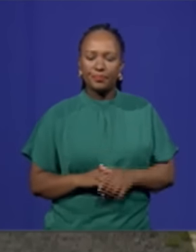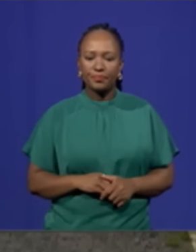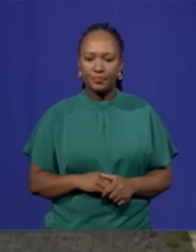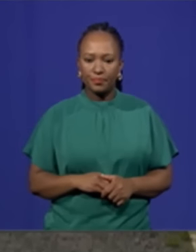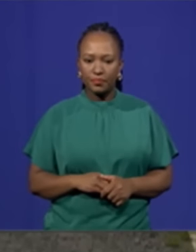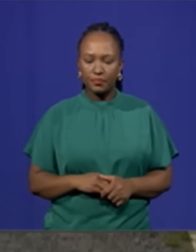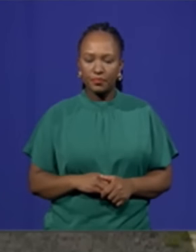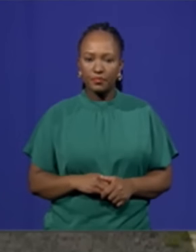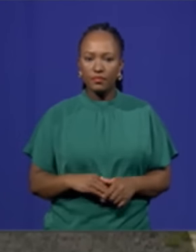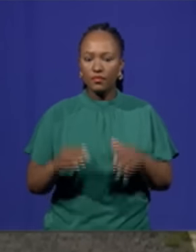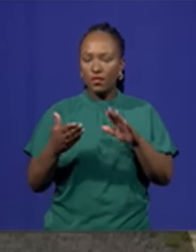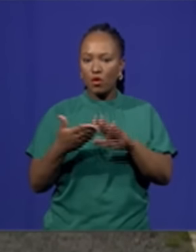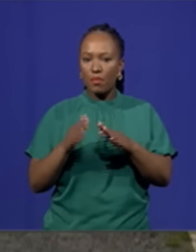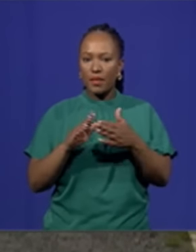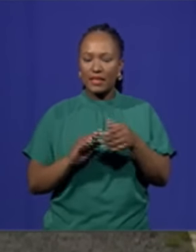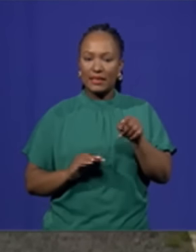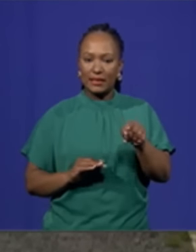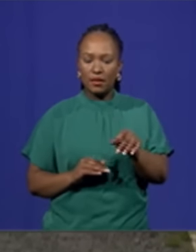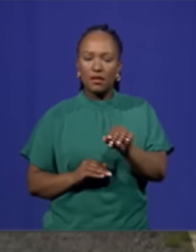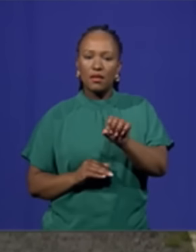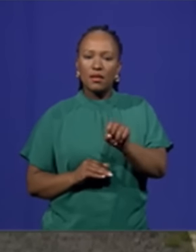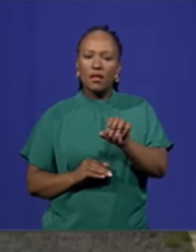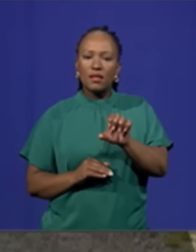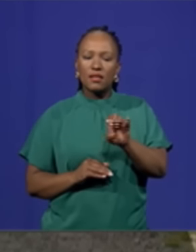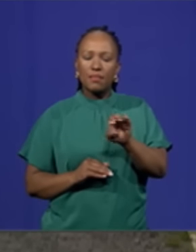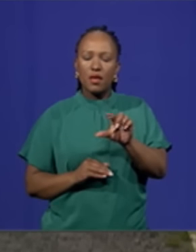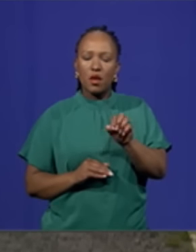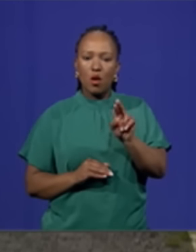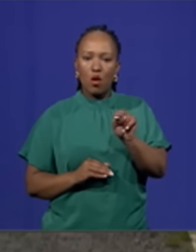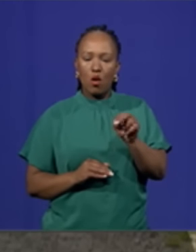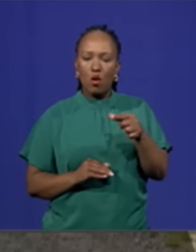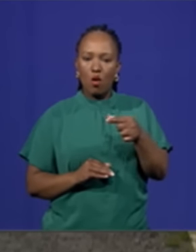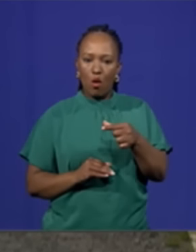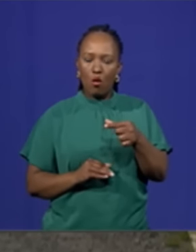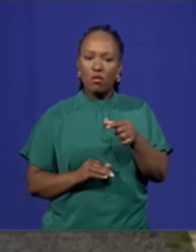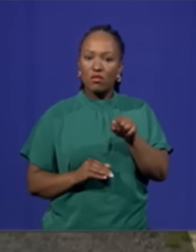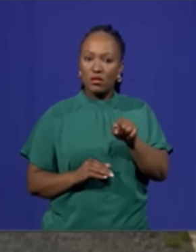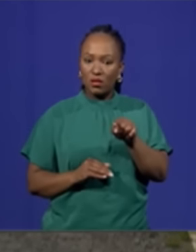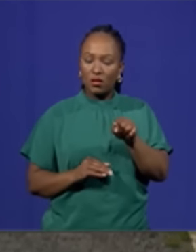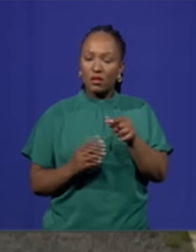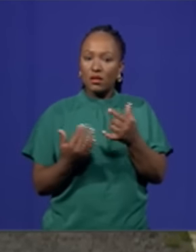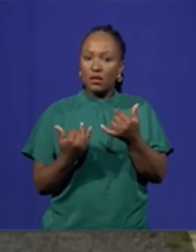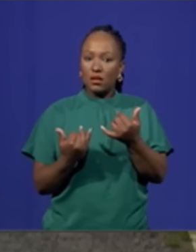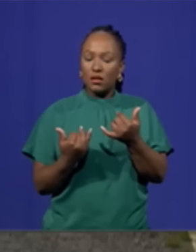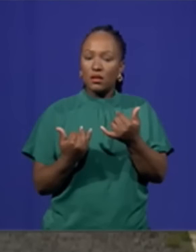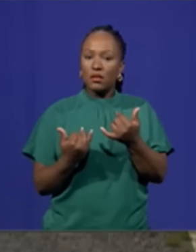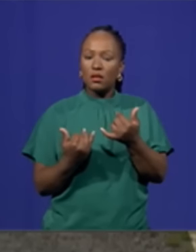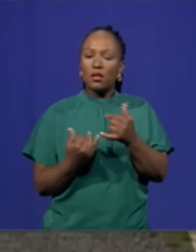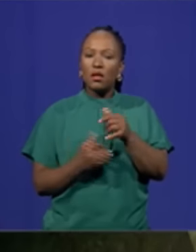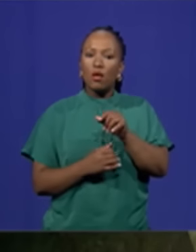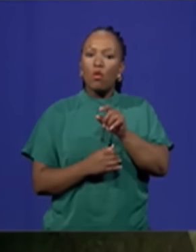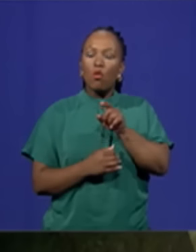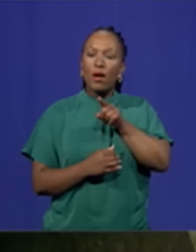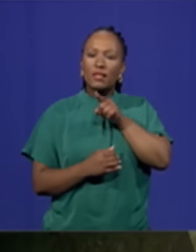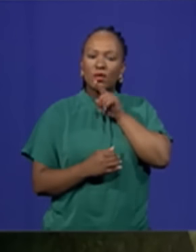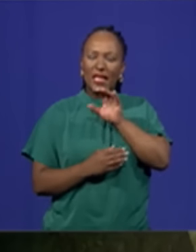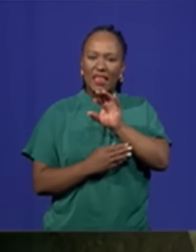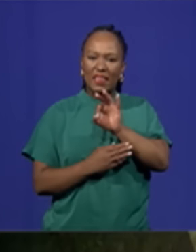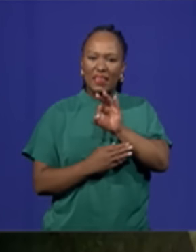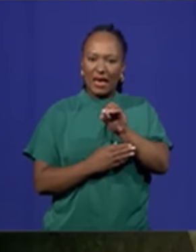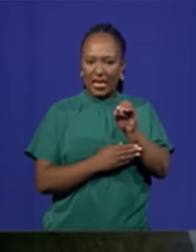Morafe wa kwa Sebilong o neetswe ditlankana tsa go nna beng ba lefatshe la dihektara tse di fetang 300,000 lefatshe le